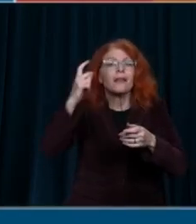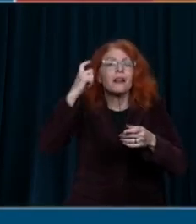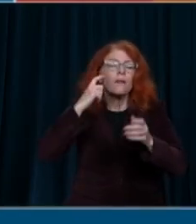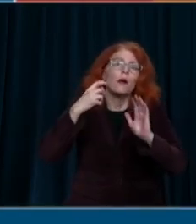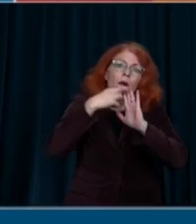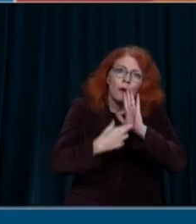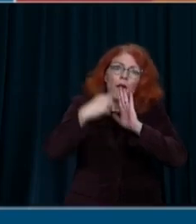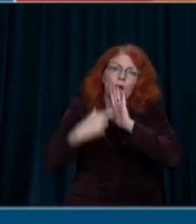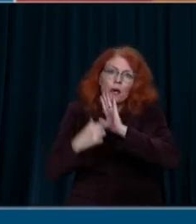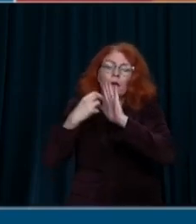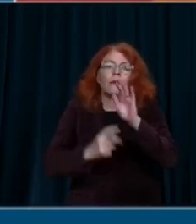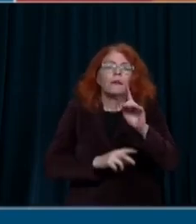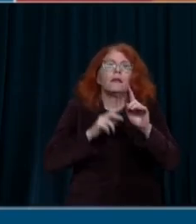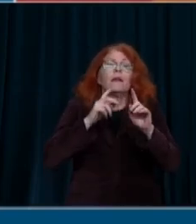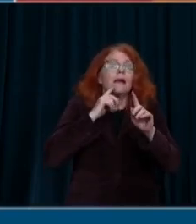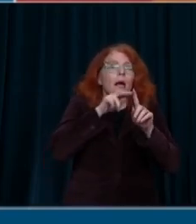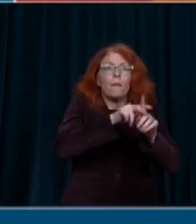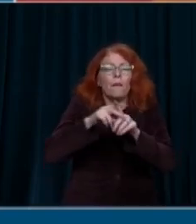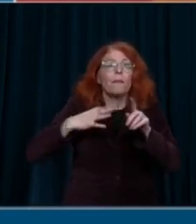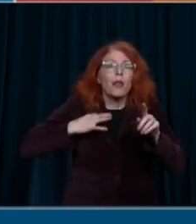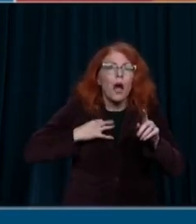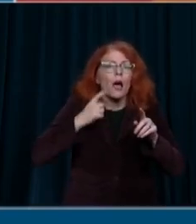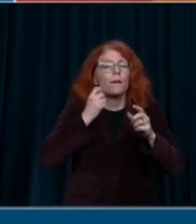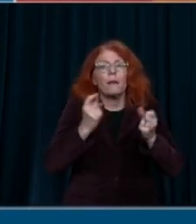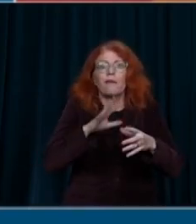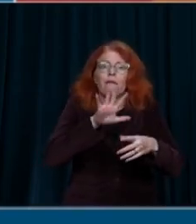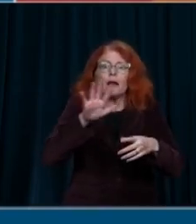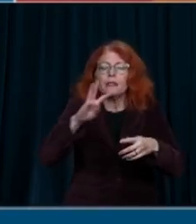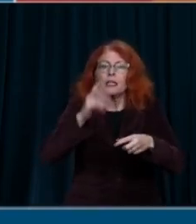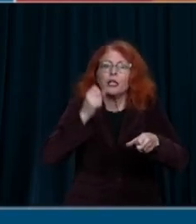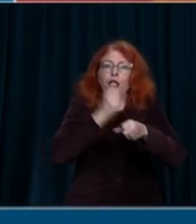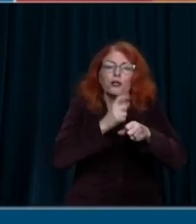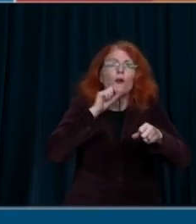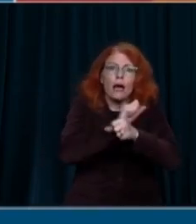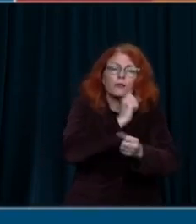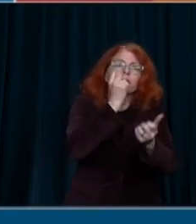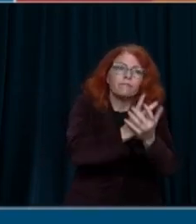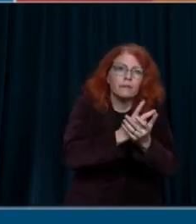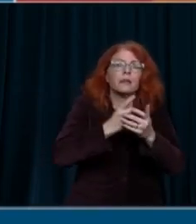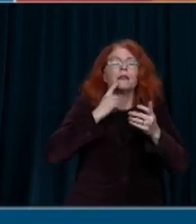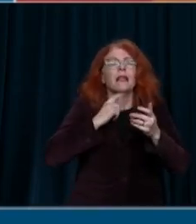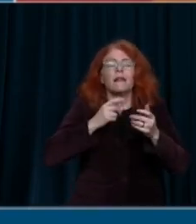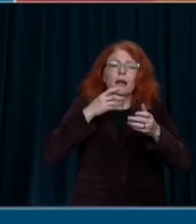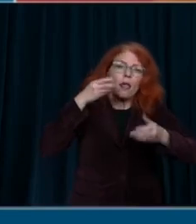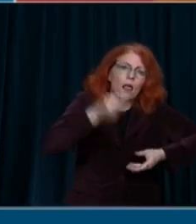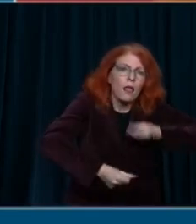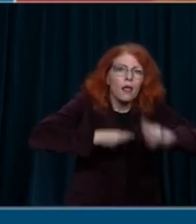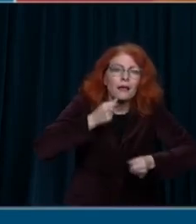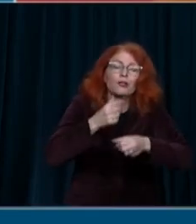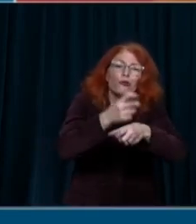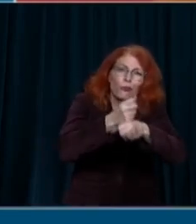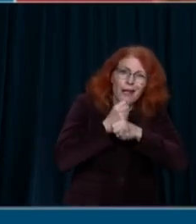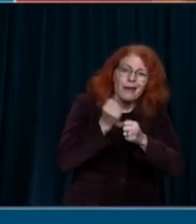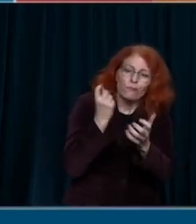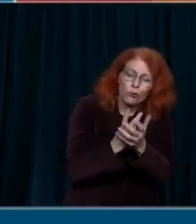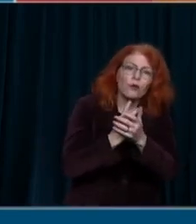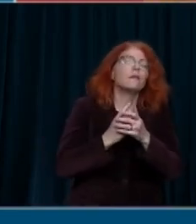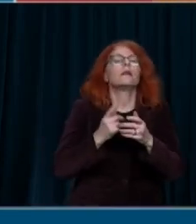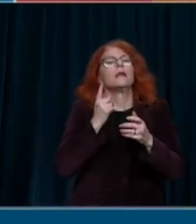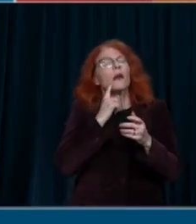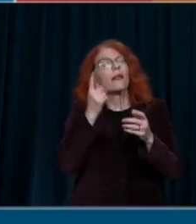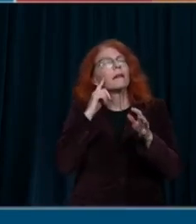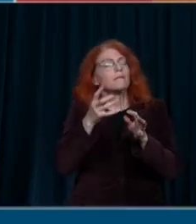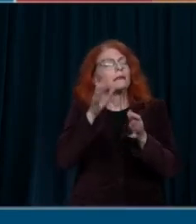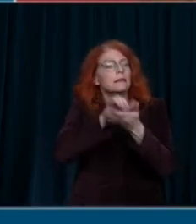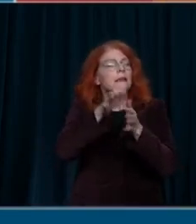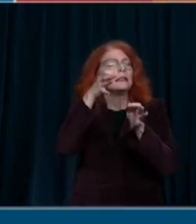stipulations. They apply for it. It's going to take them maybe 5 or 6 years to get it. And they got to pay a whole bunch of dollars and money to get that. So I believe it's very, very